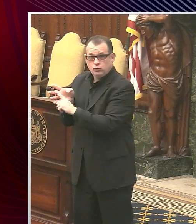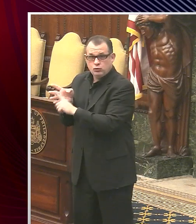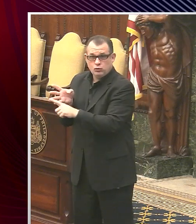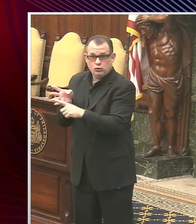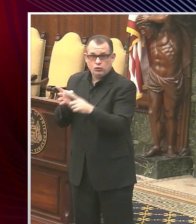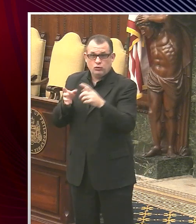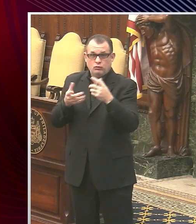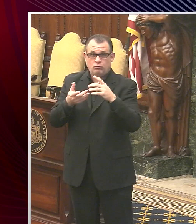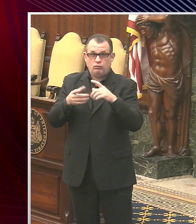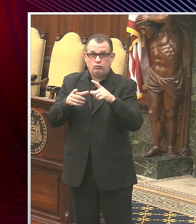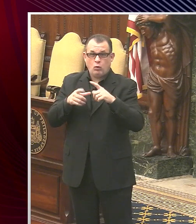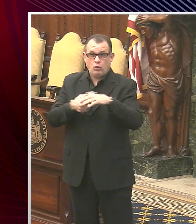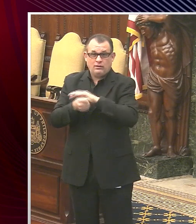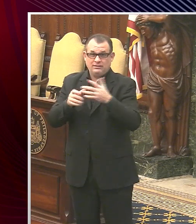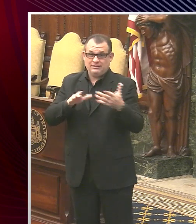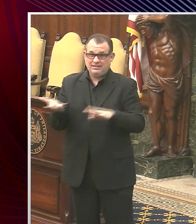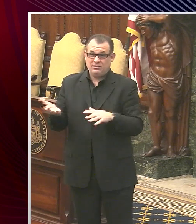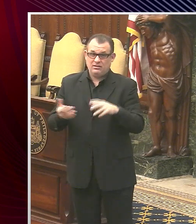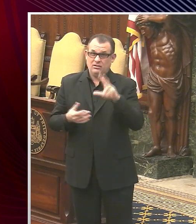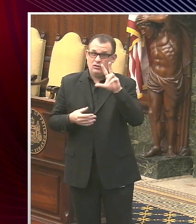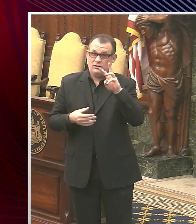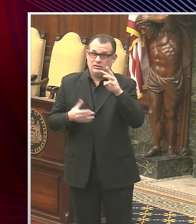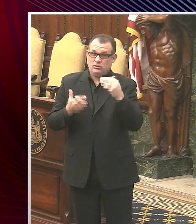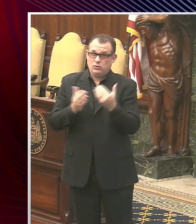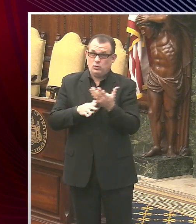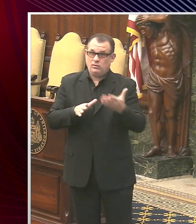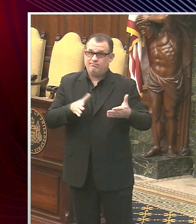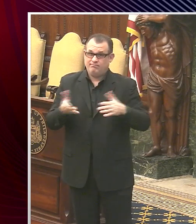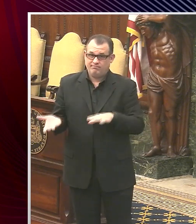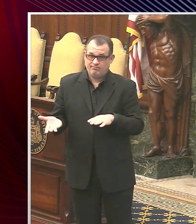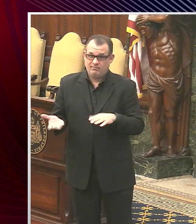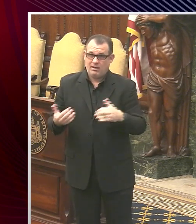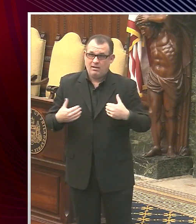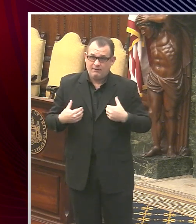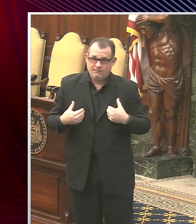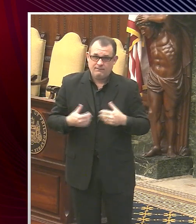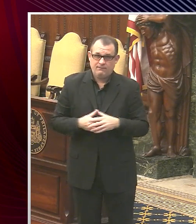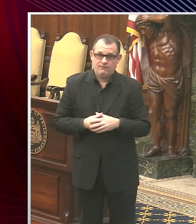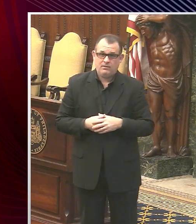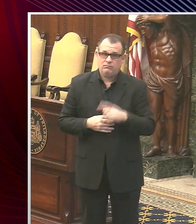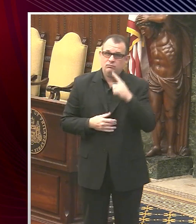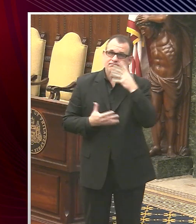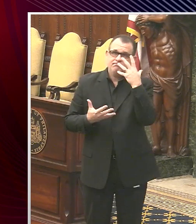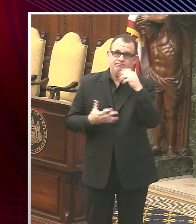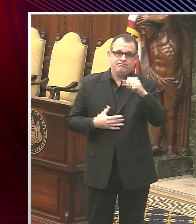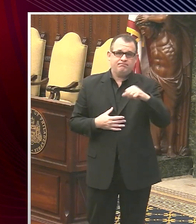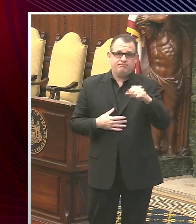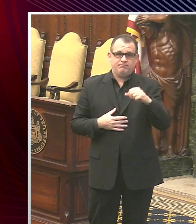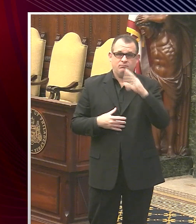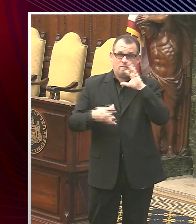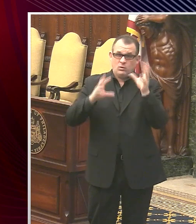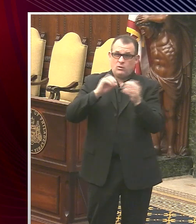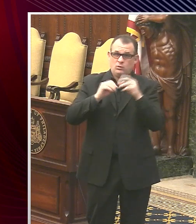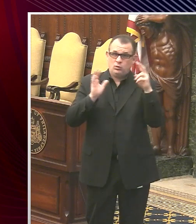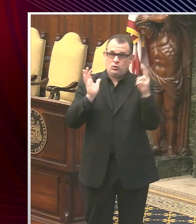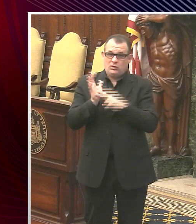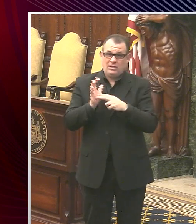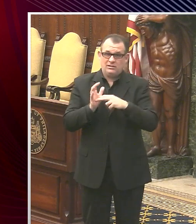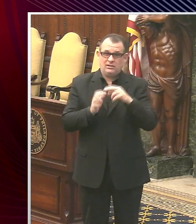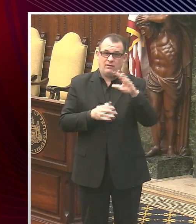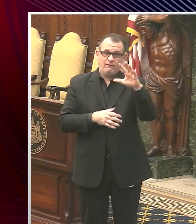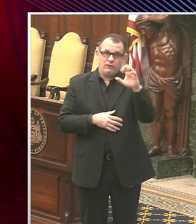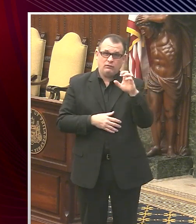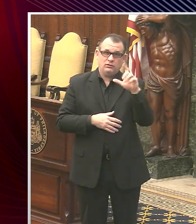deaths? We have 36 newly identified COVID-related deaths to report today, unfortunately, bringing us to a total of